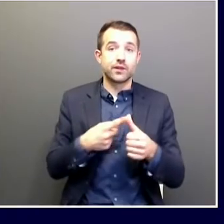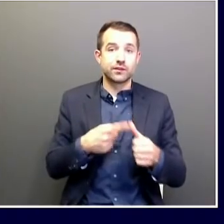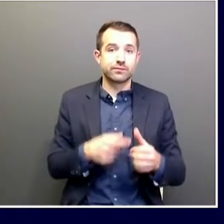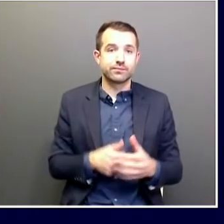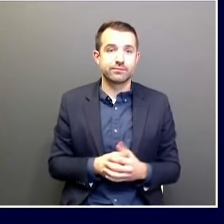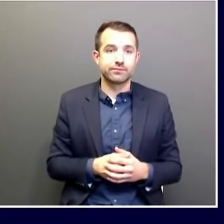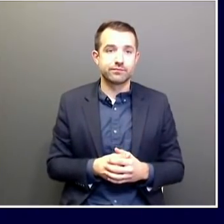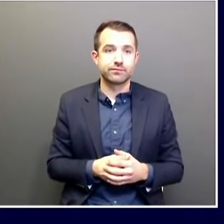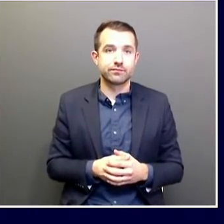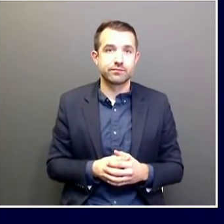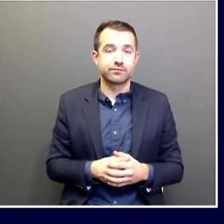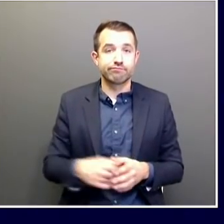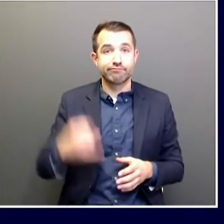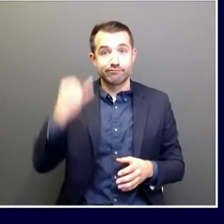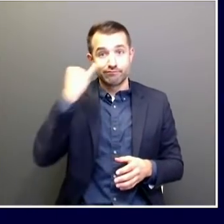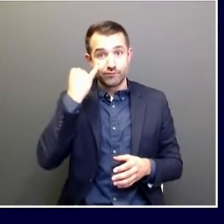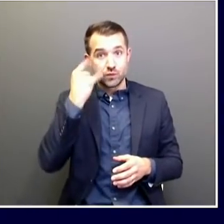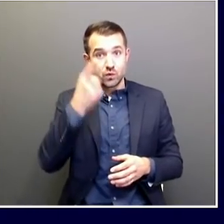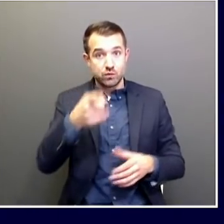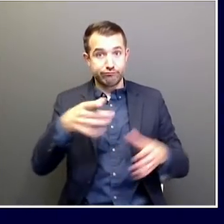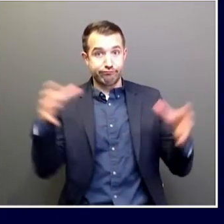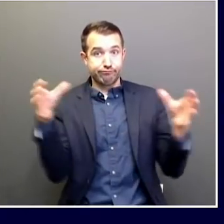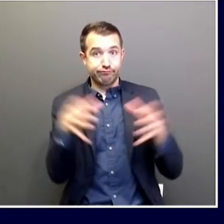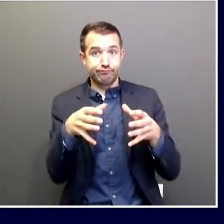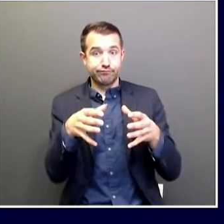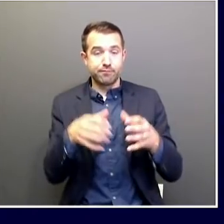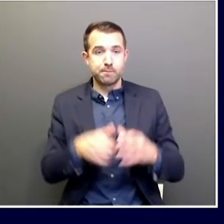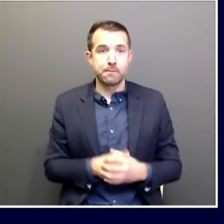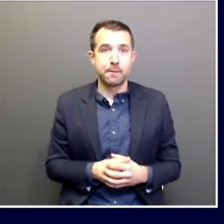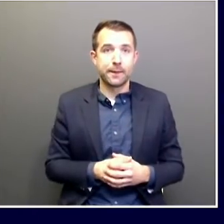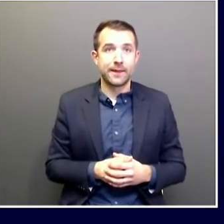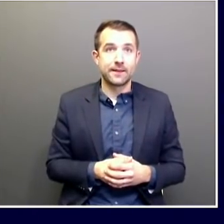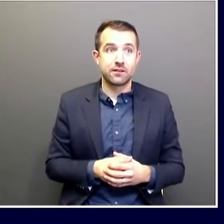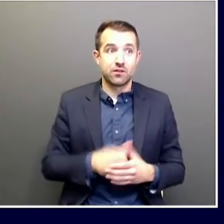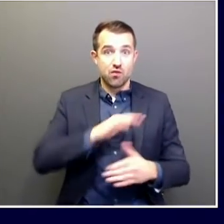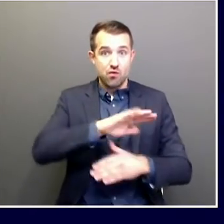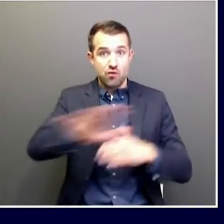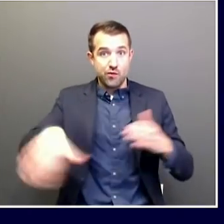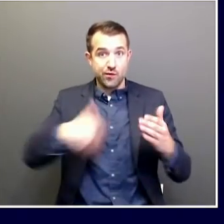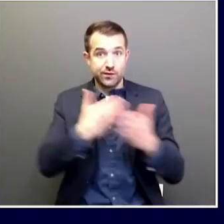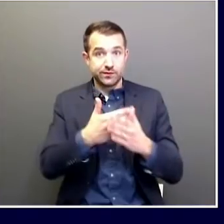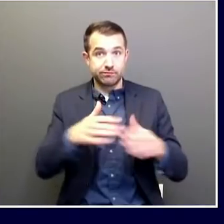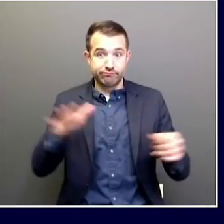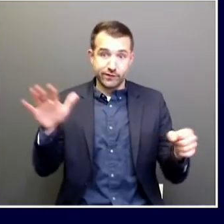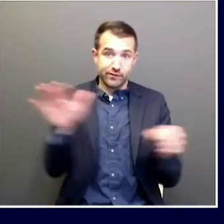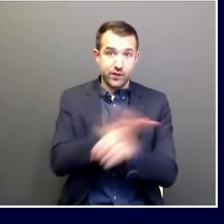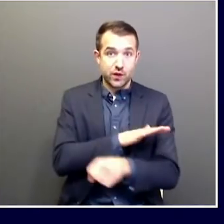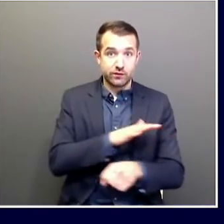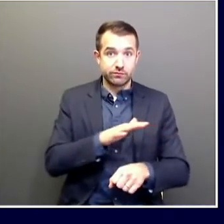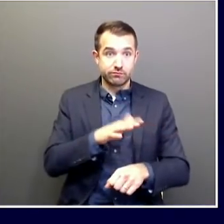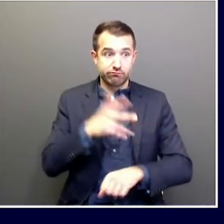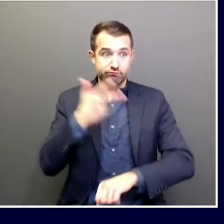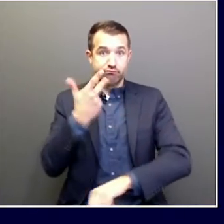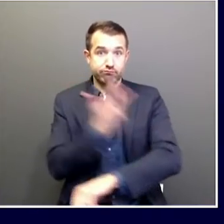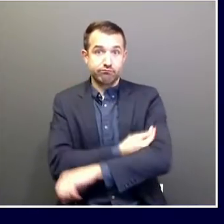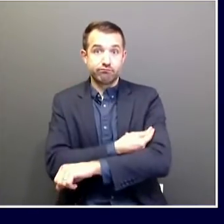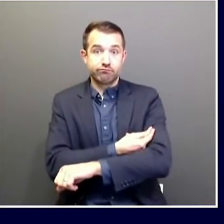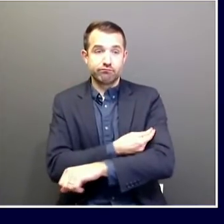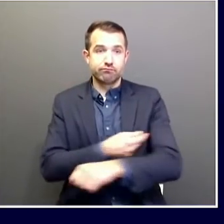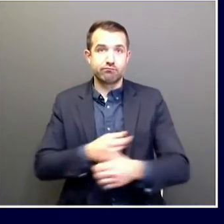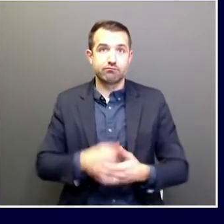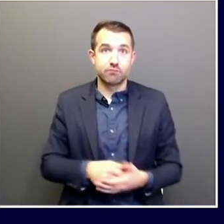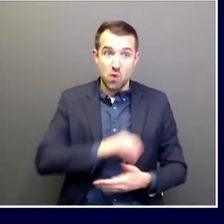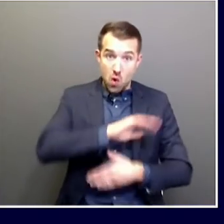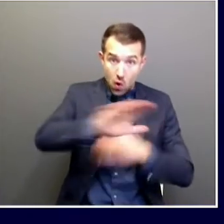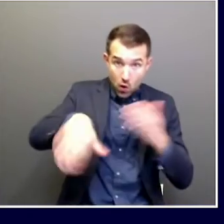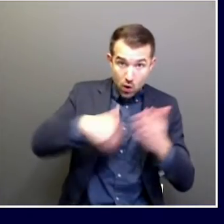your gathering is entirely fully vaccinated, and by entirely, I mean everyone,